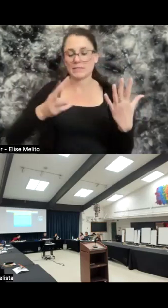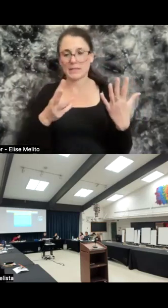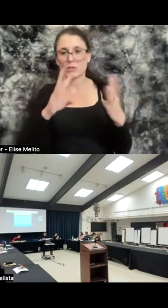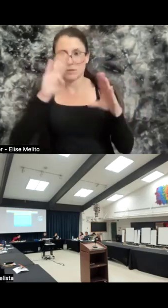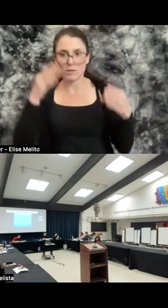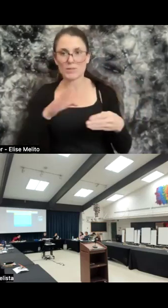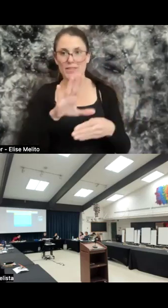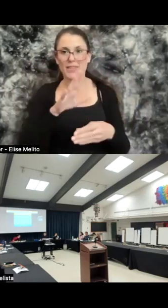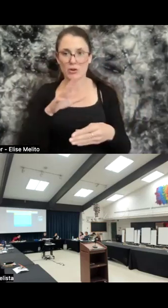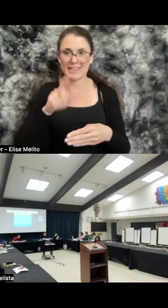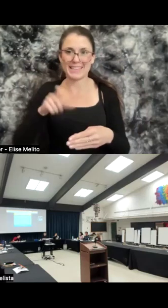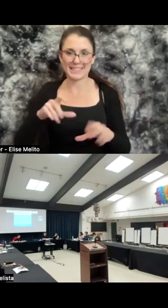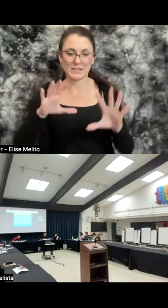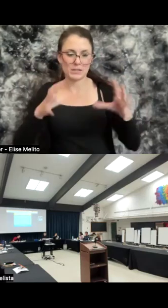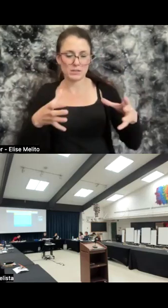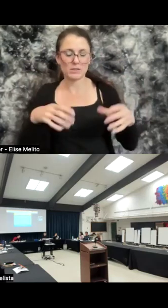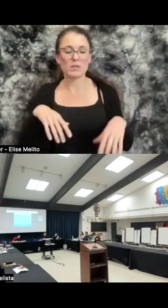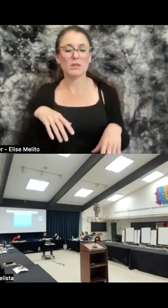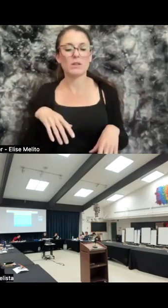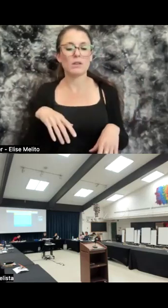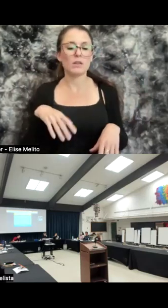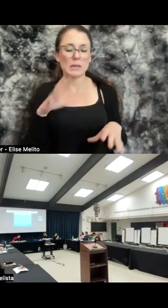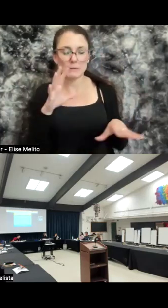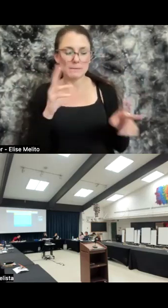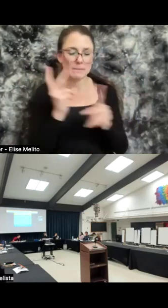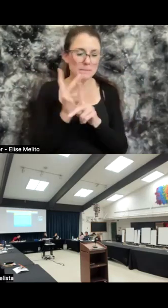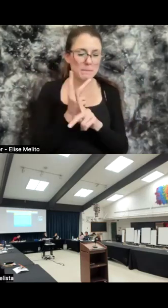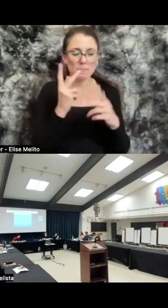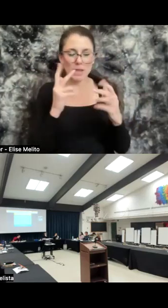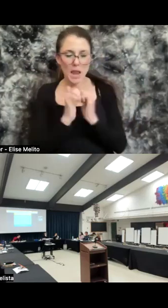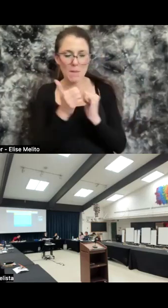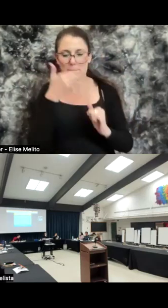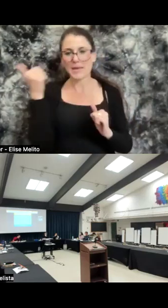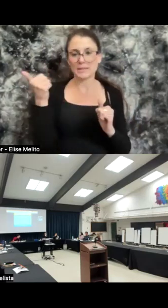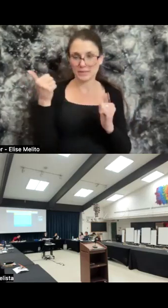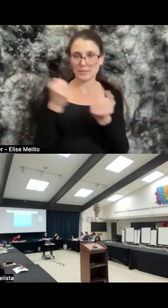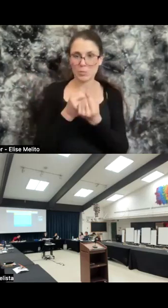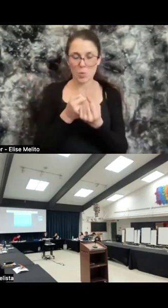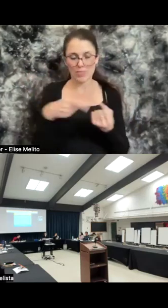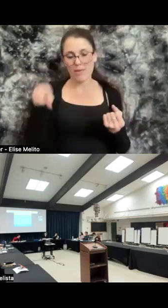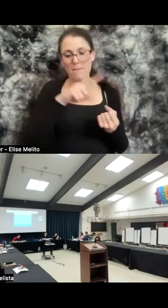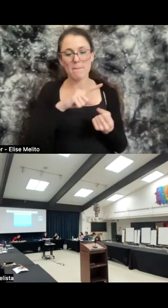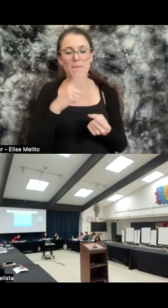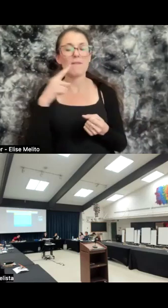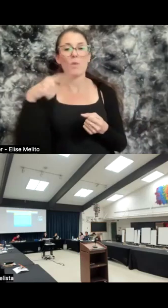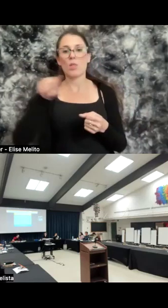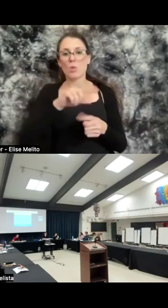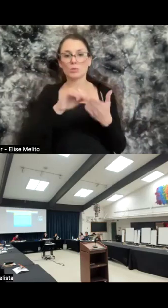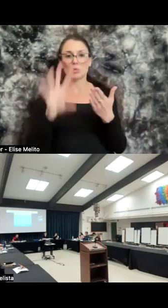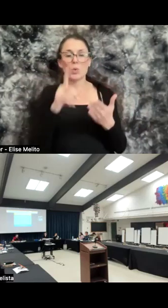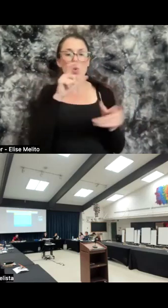needs and to advise on what may be best to support them. And for those students then who are also